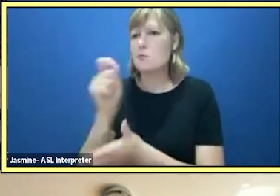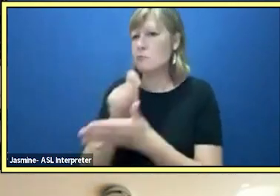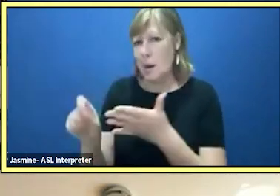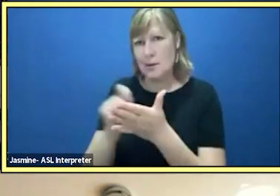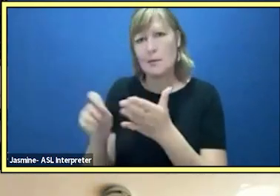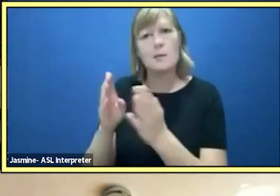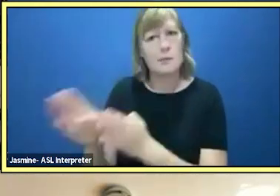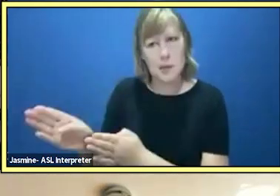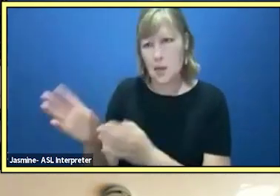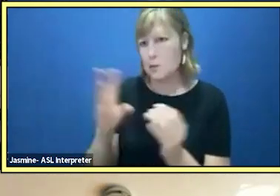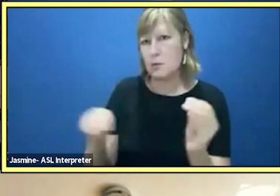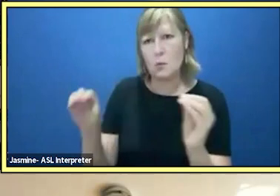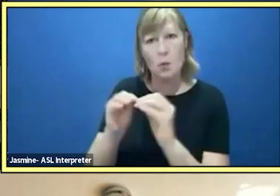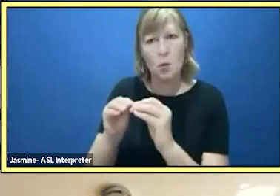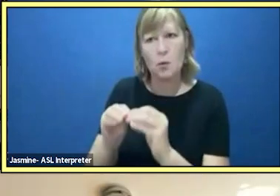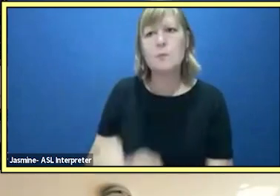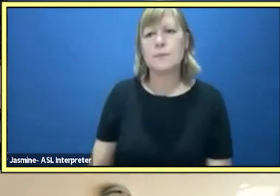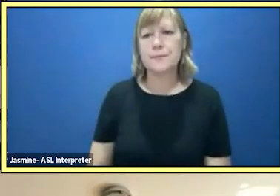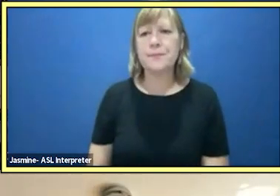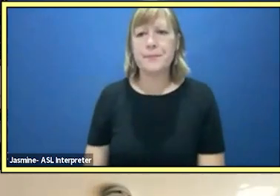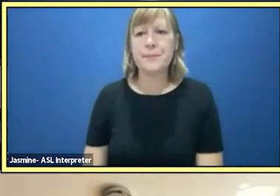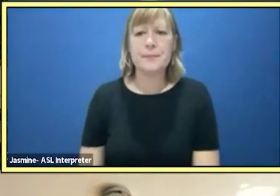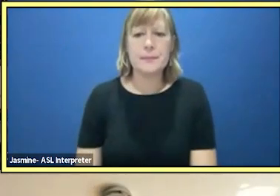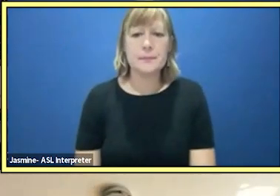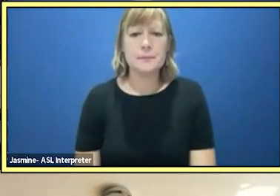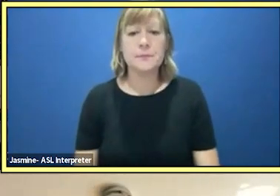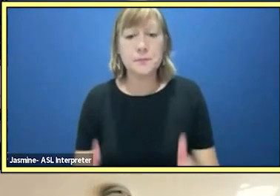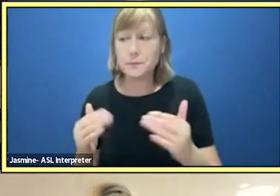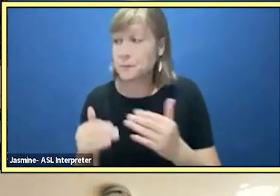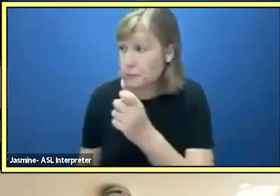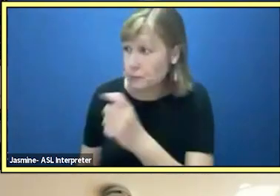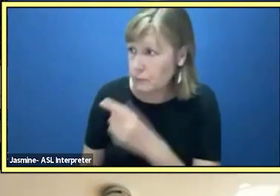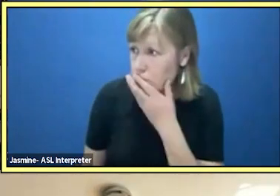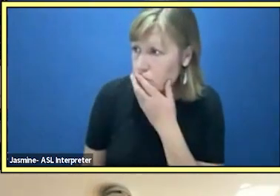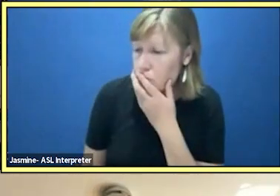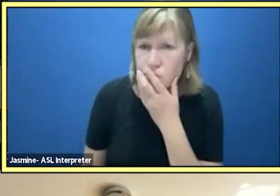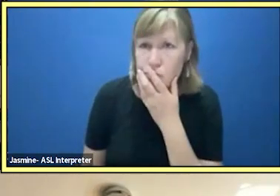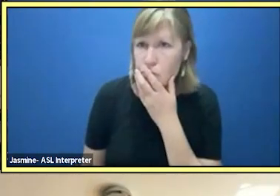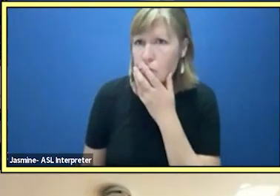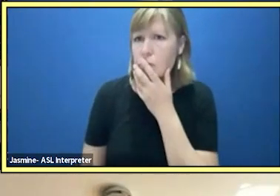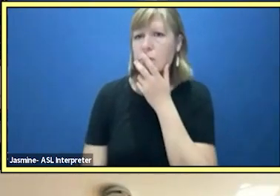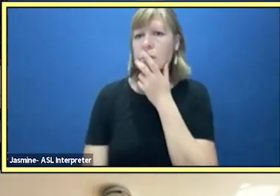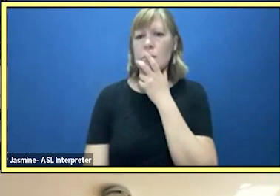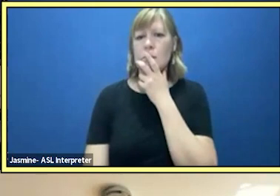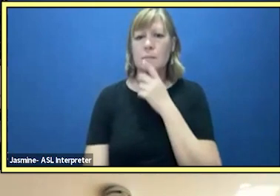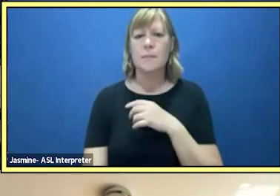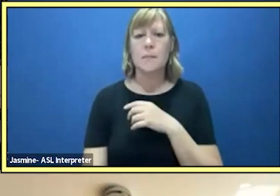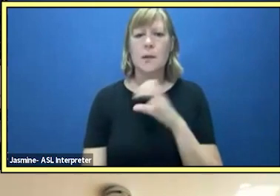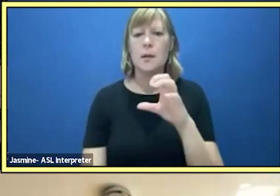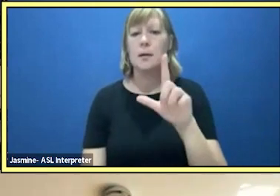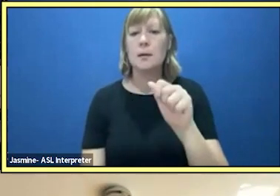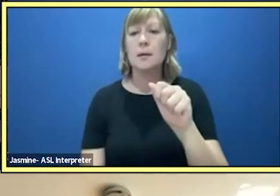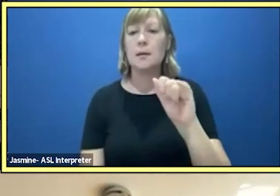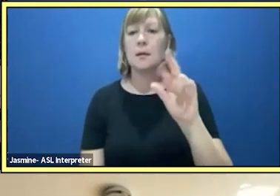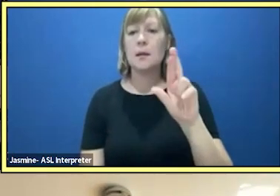Okay, are we ready for the next question? Backing up here, and Claire, you're in the queue there, Claire. I don't know if you know your hand's still up, but you don't have to